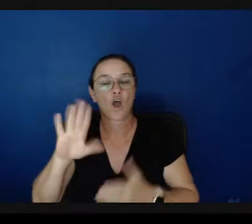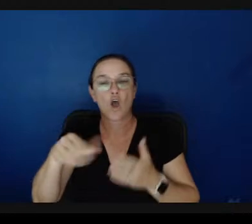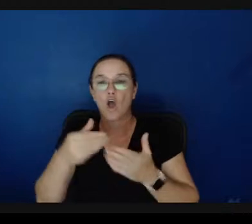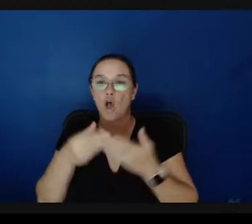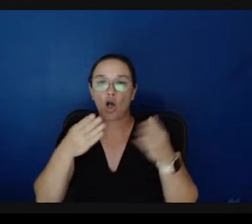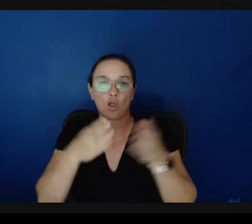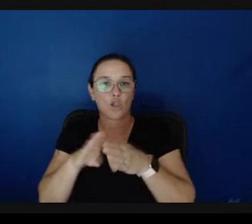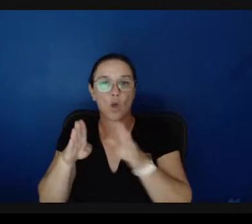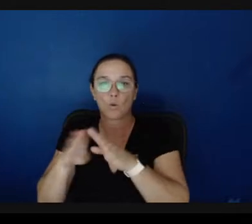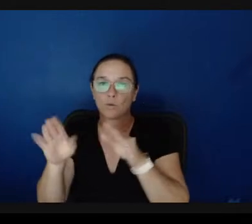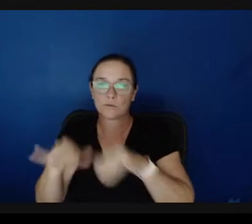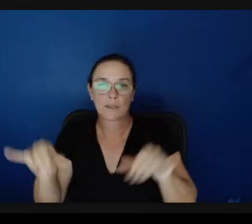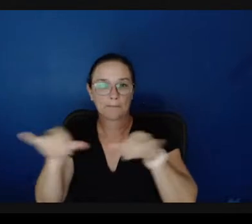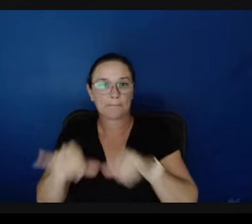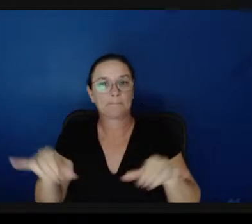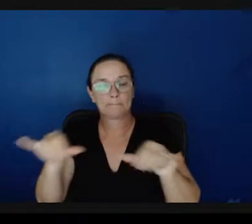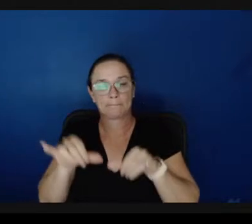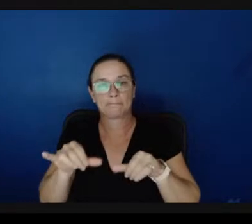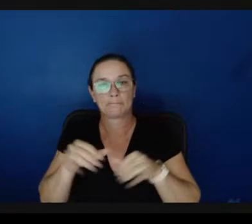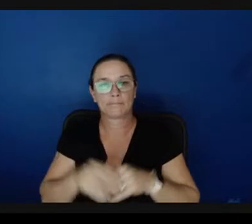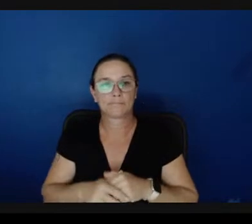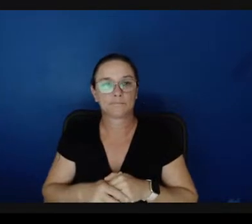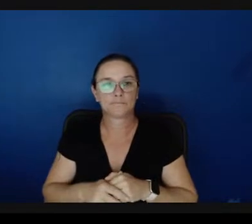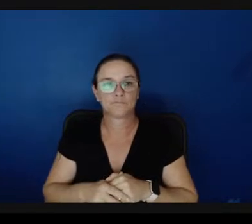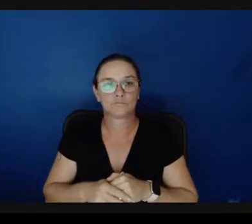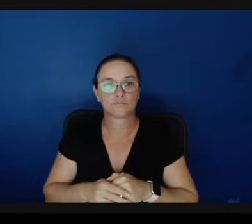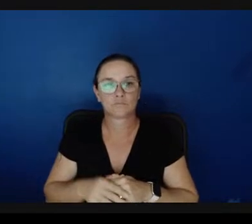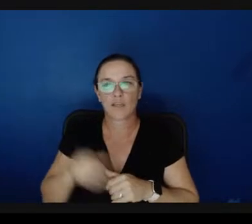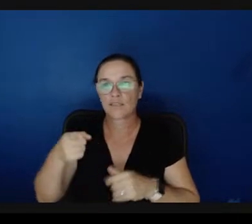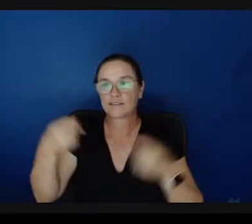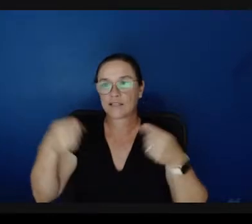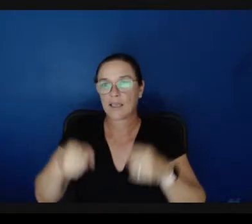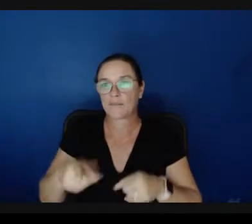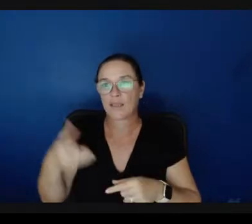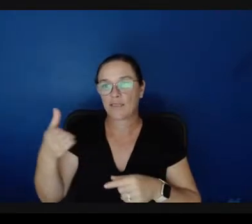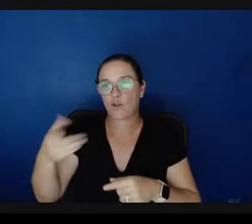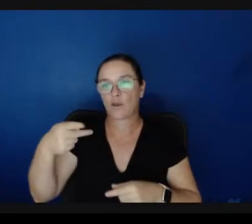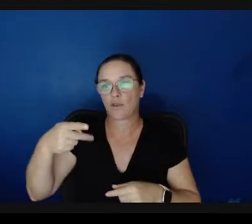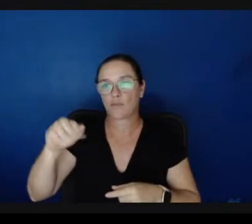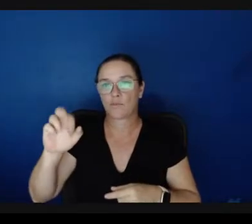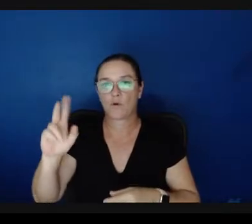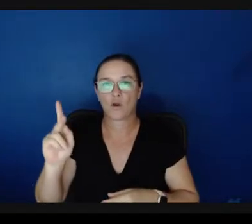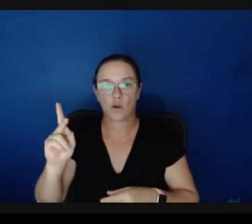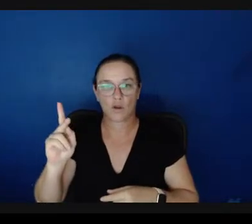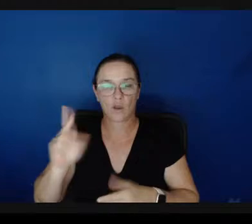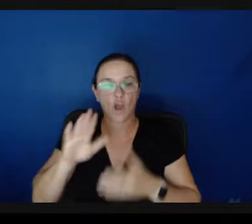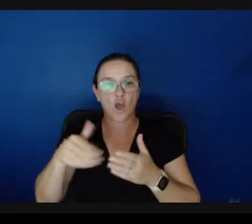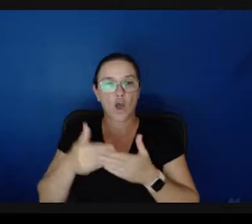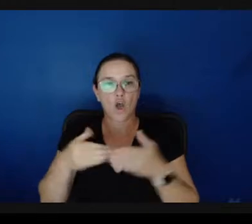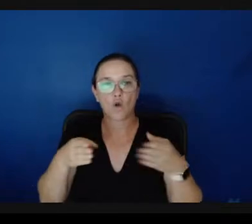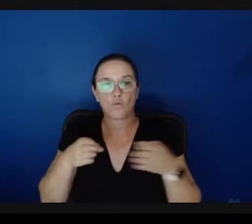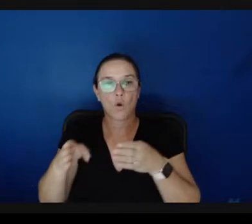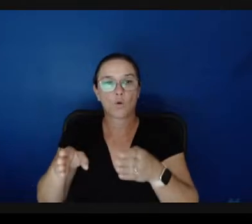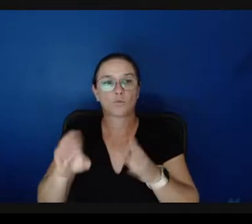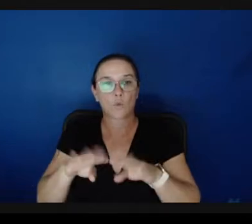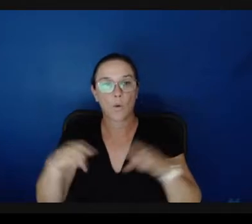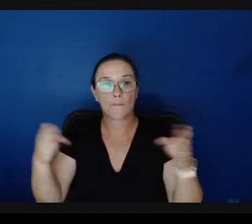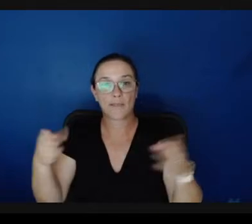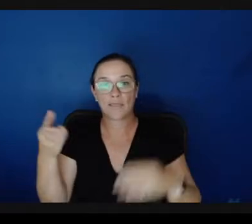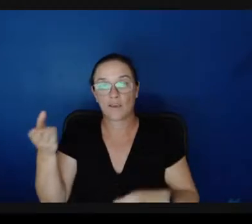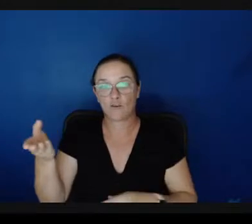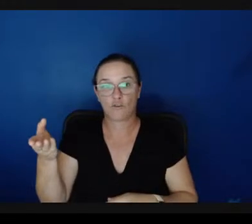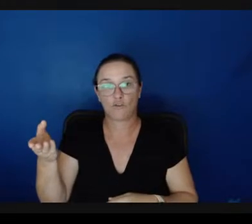same. Ongoing construction is happening at the park. All roads are open up there.